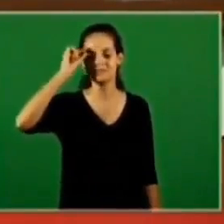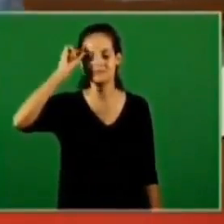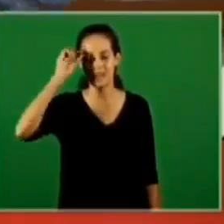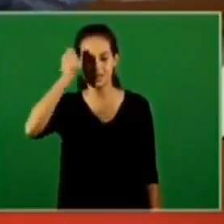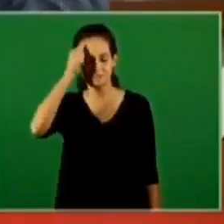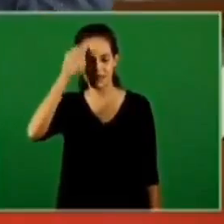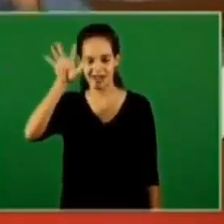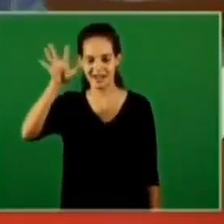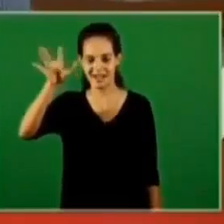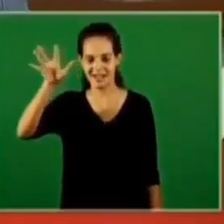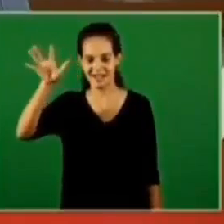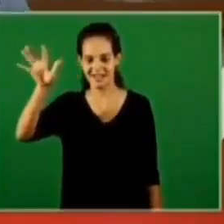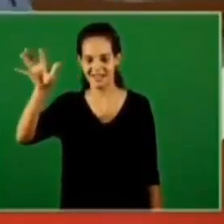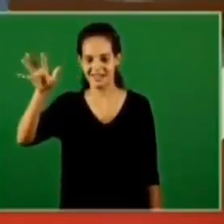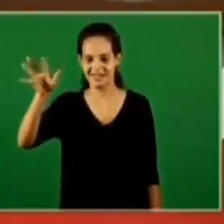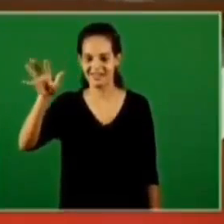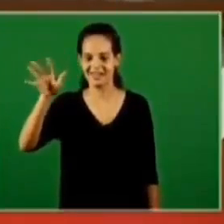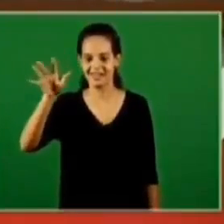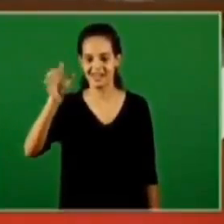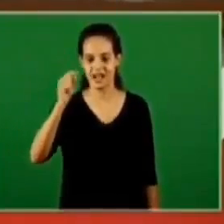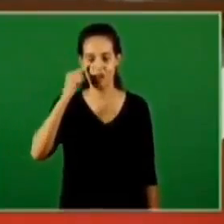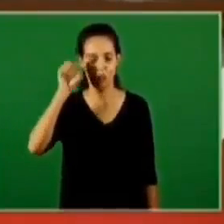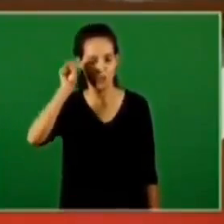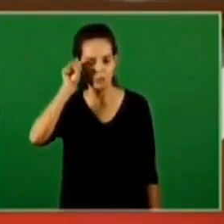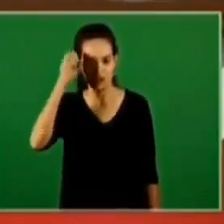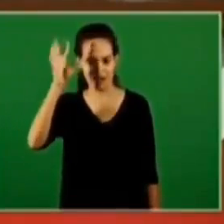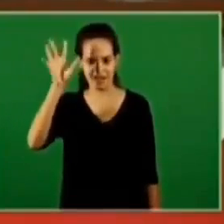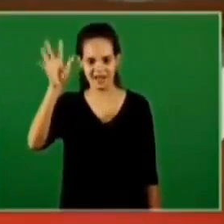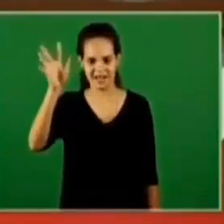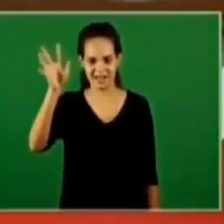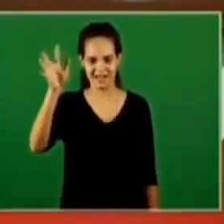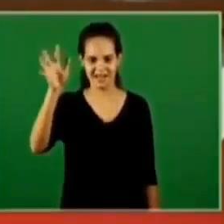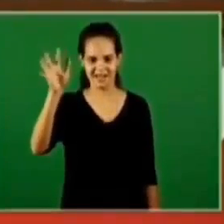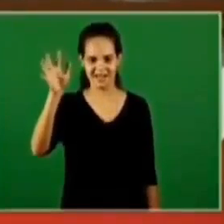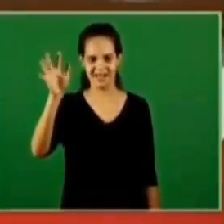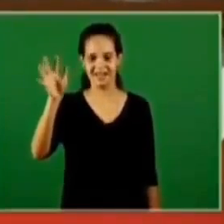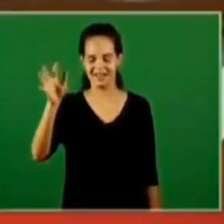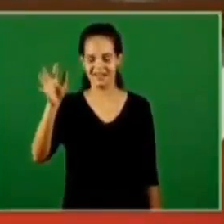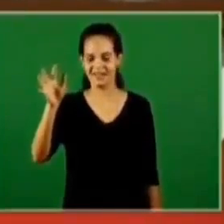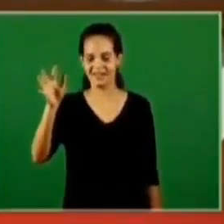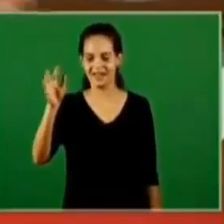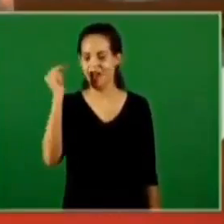painting the eyes, no, they put this shiny things on.